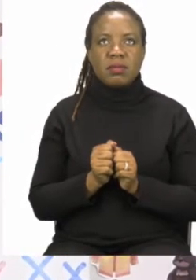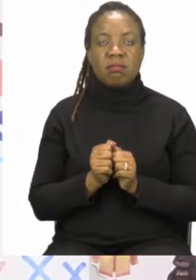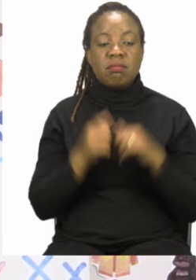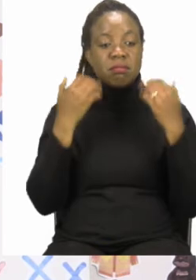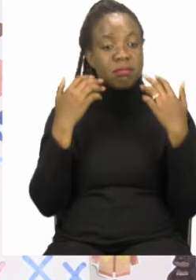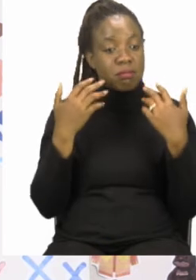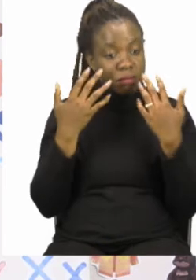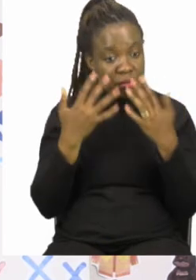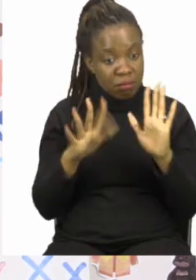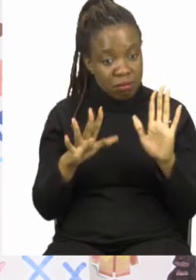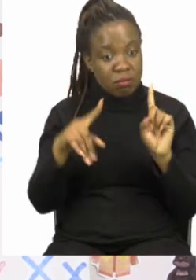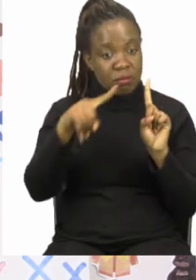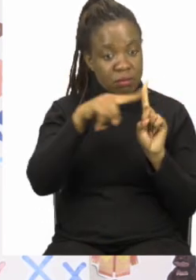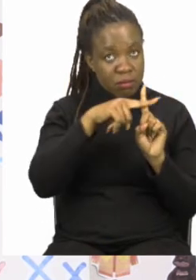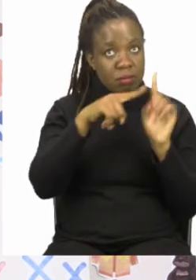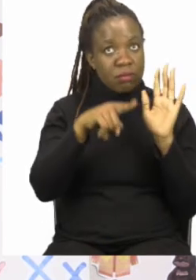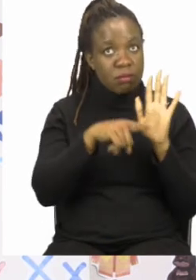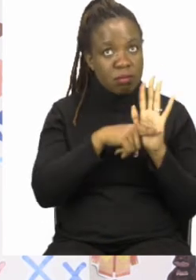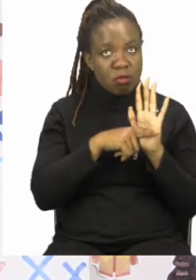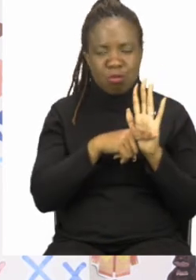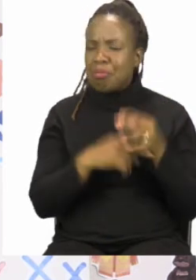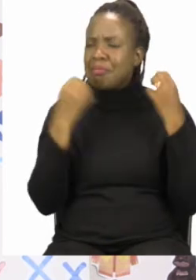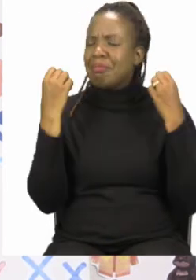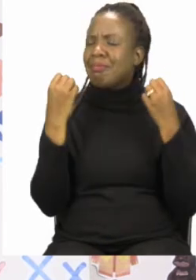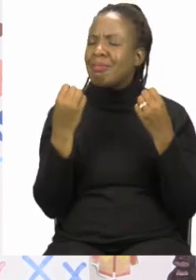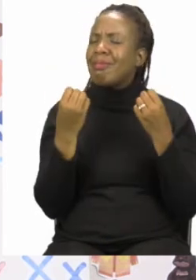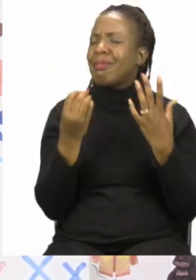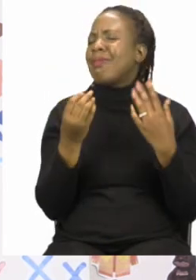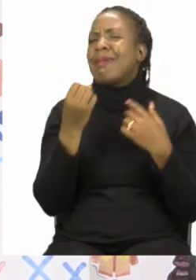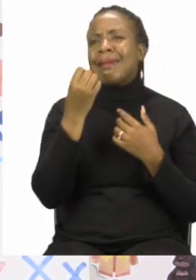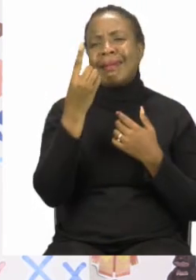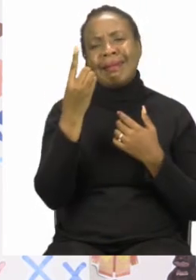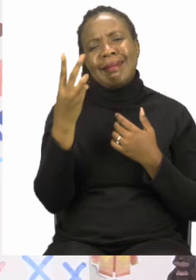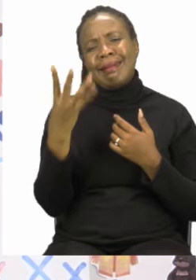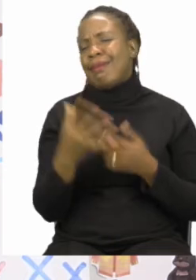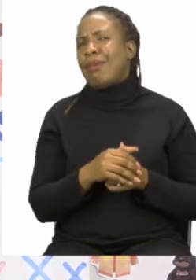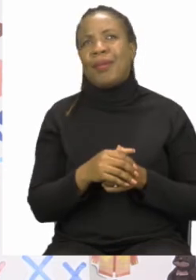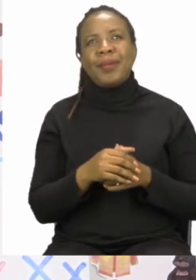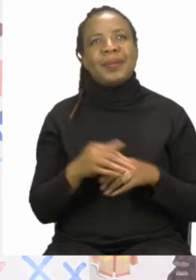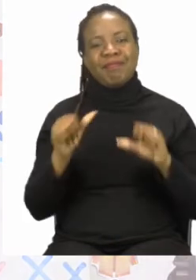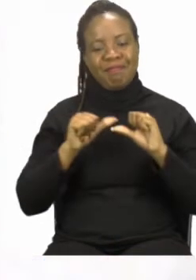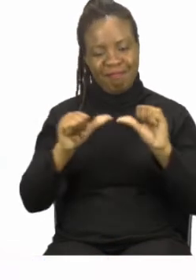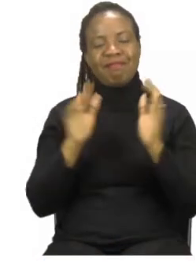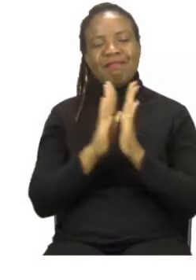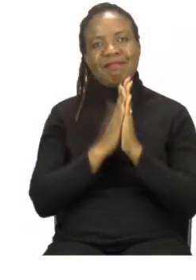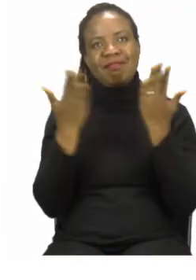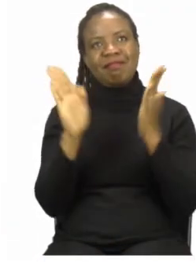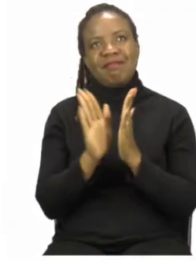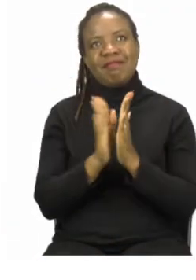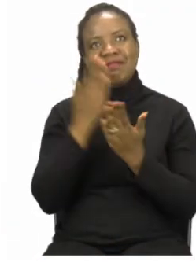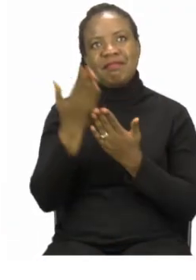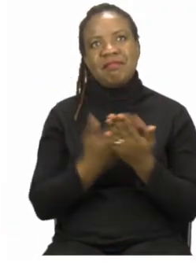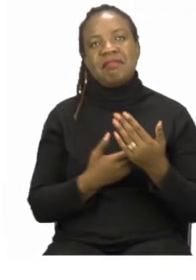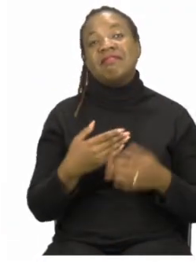that computation, we still have a lot of maths to do. This time on the next page, page 5. On